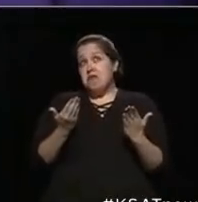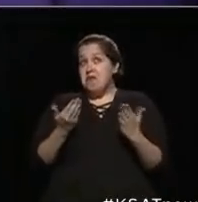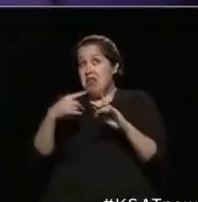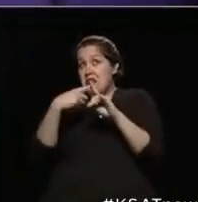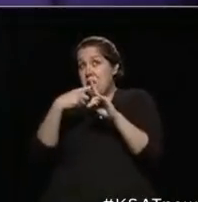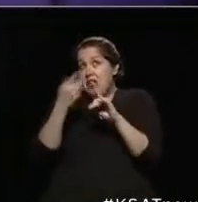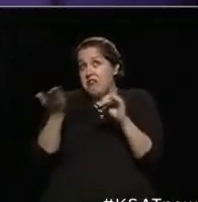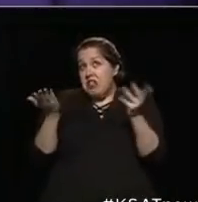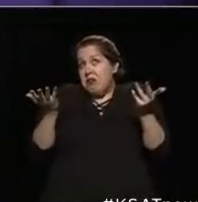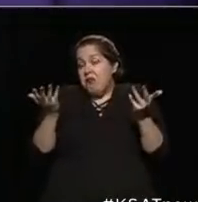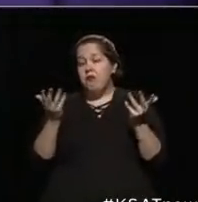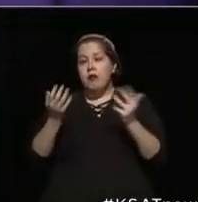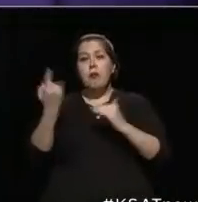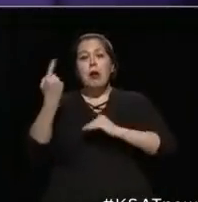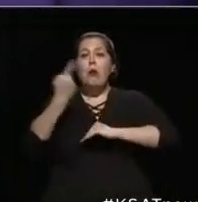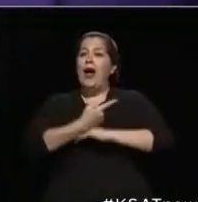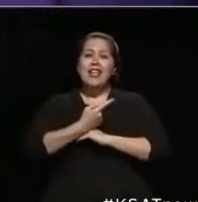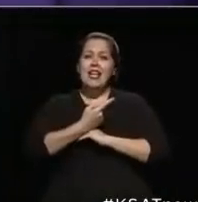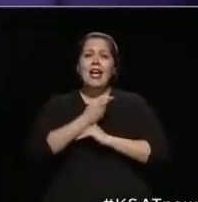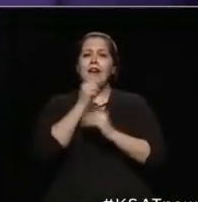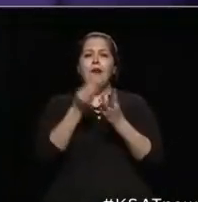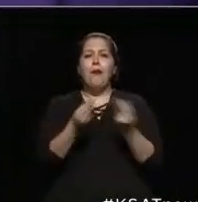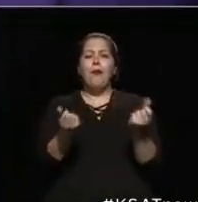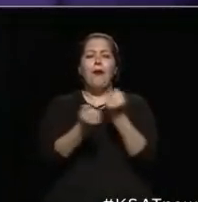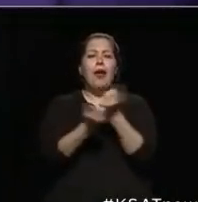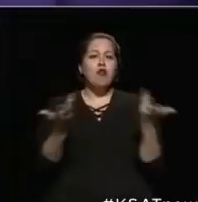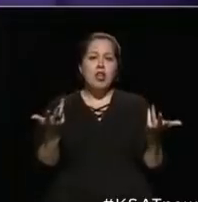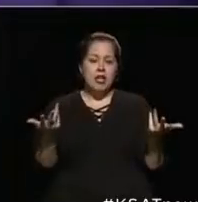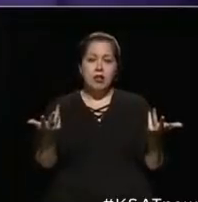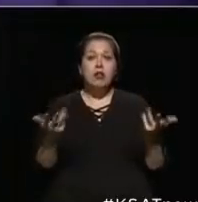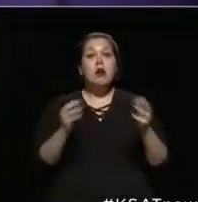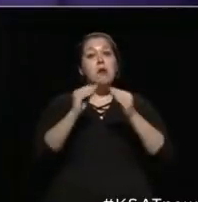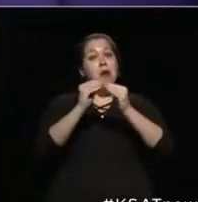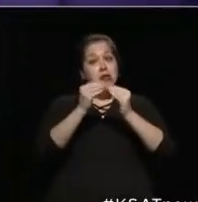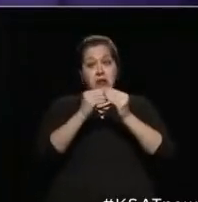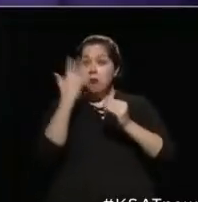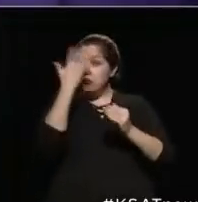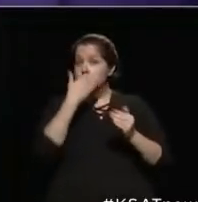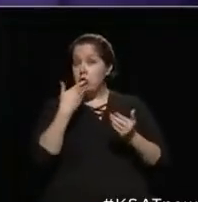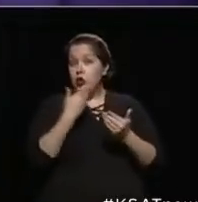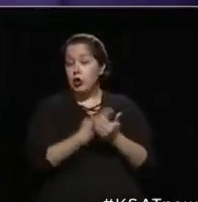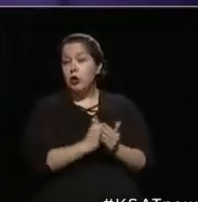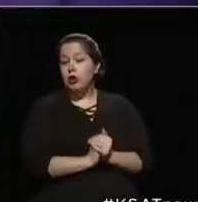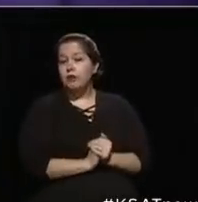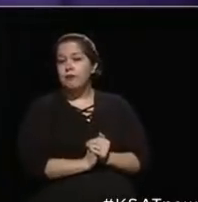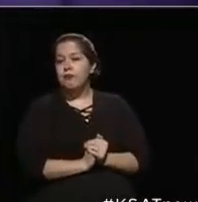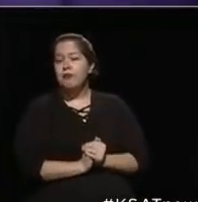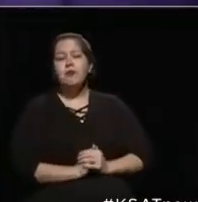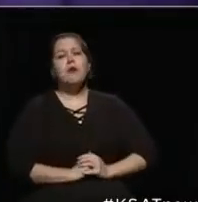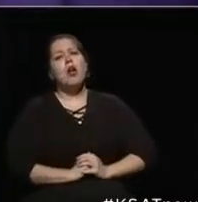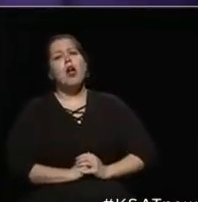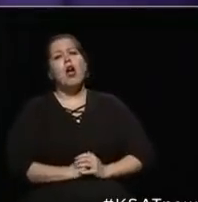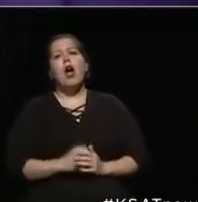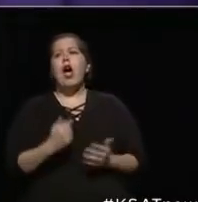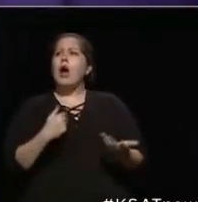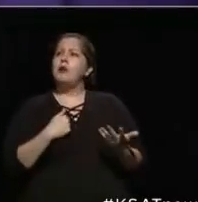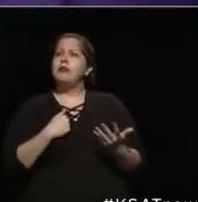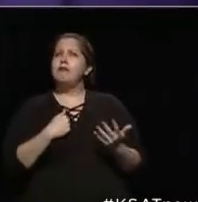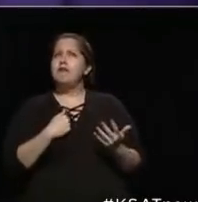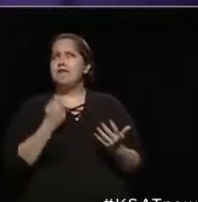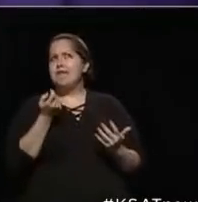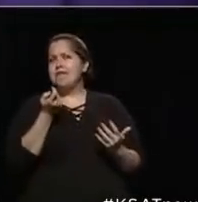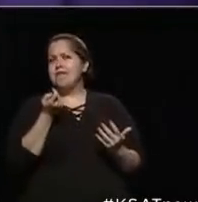but one day doesn't cure everything, but it looks, numbers are certainly looking good. I was more than a bit